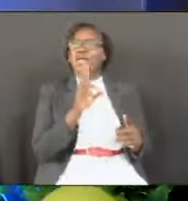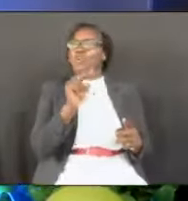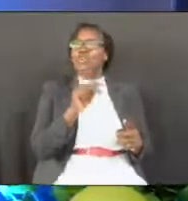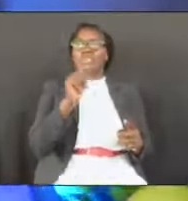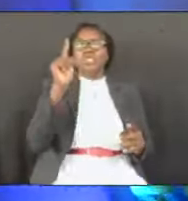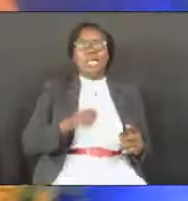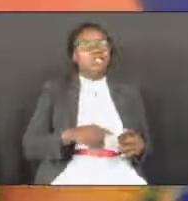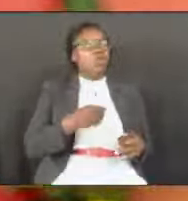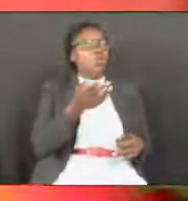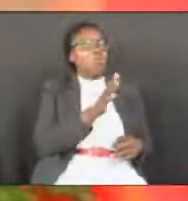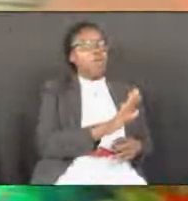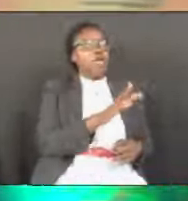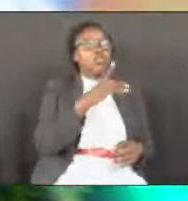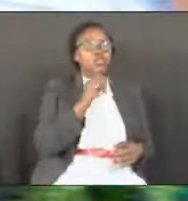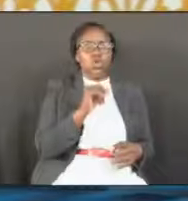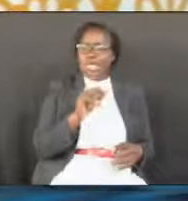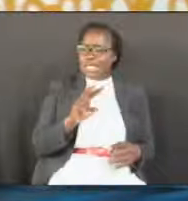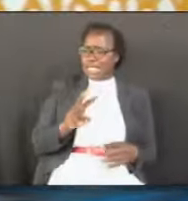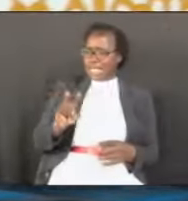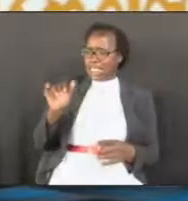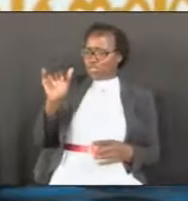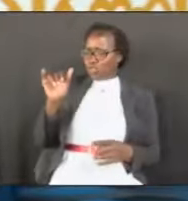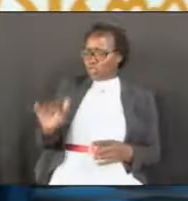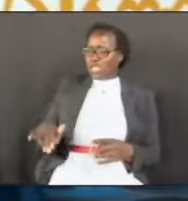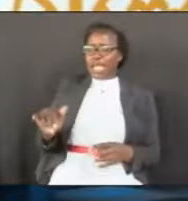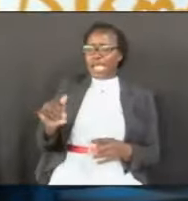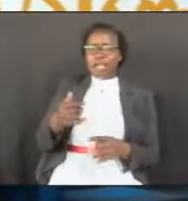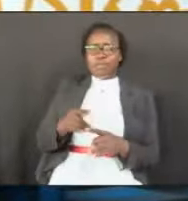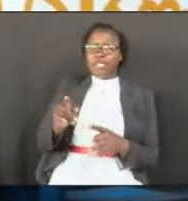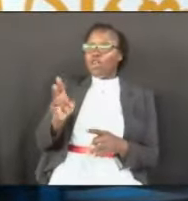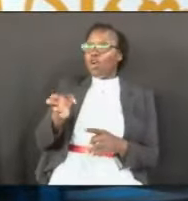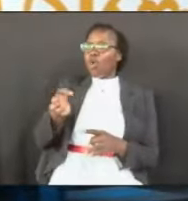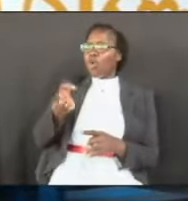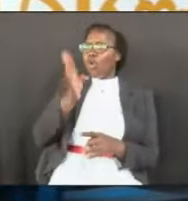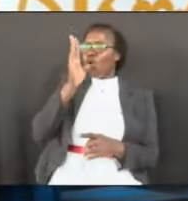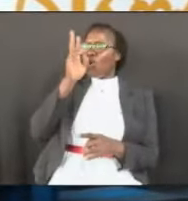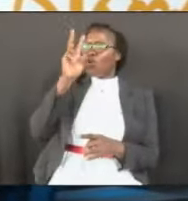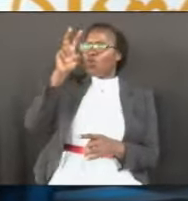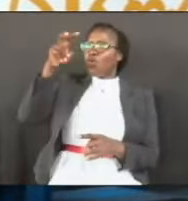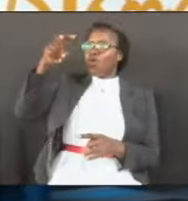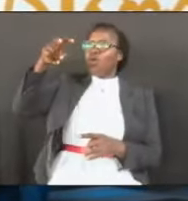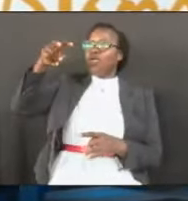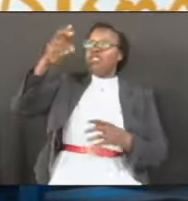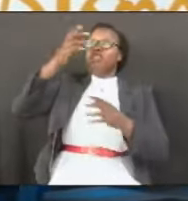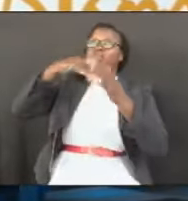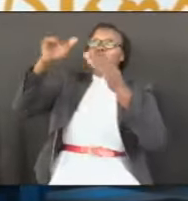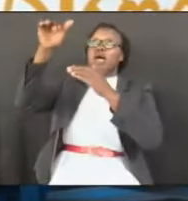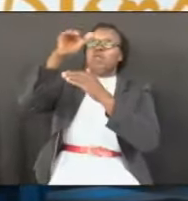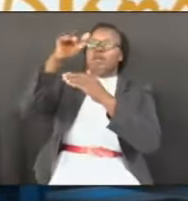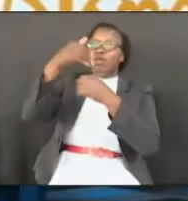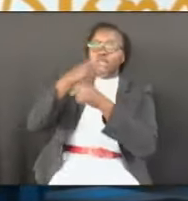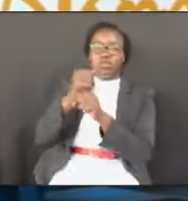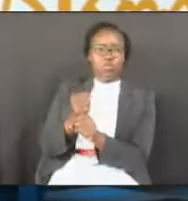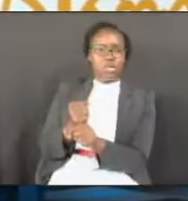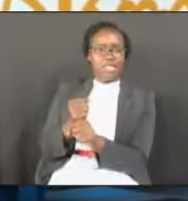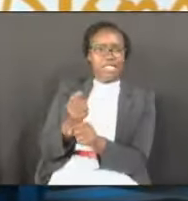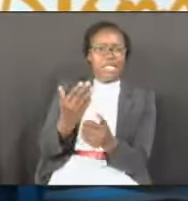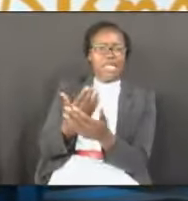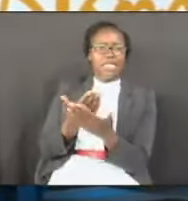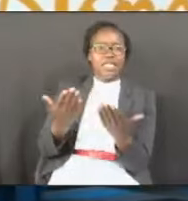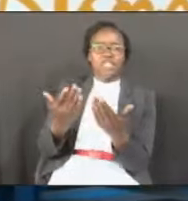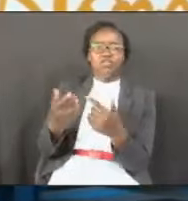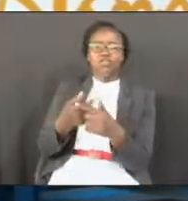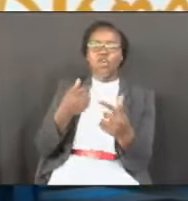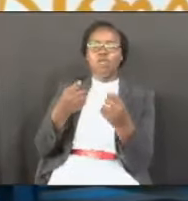there. So she's left to die. But God, who watches his children from above and who makes things from